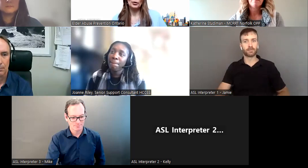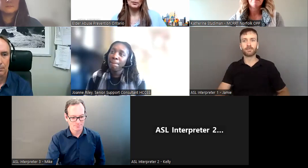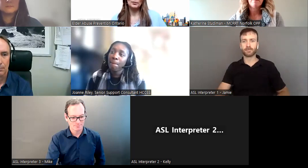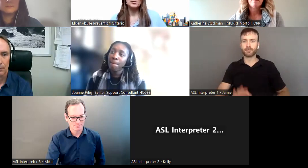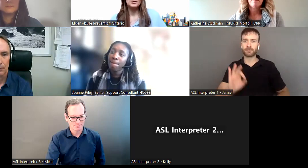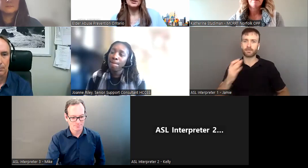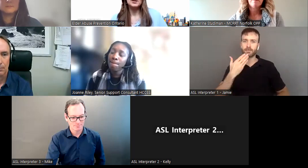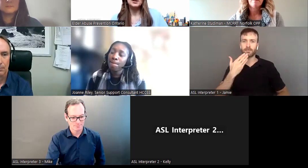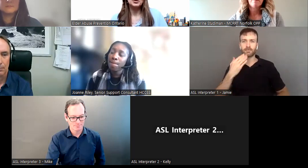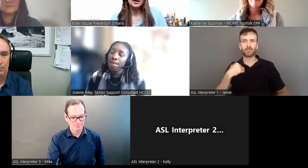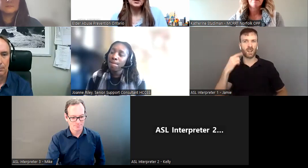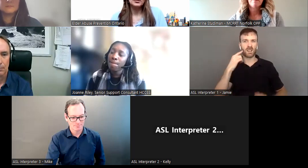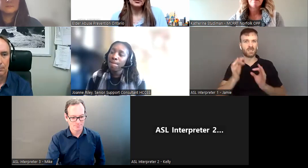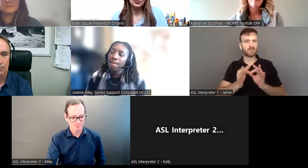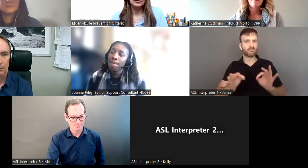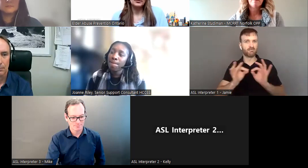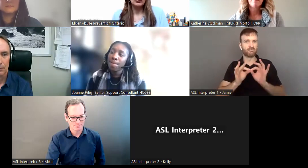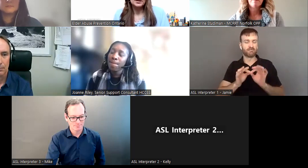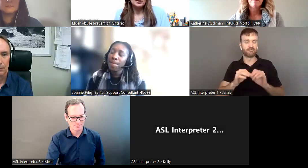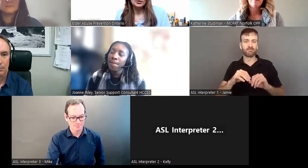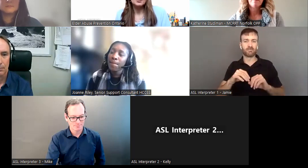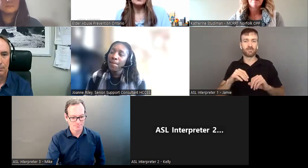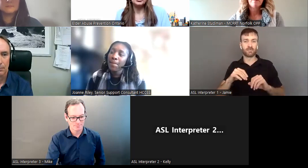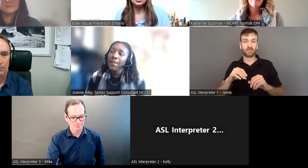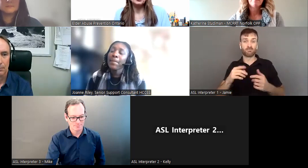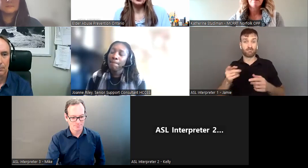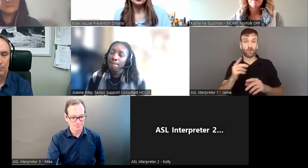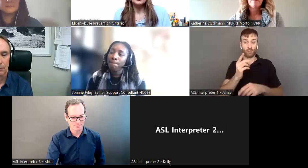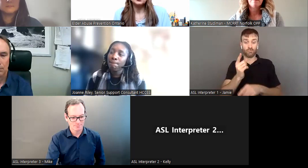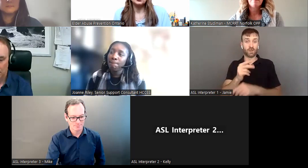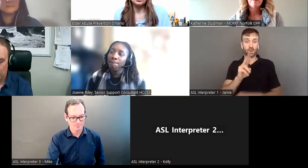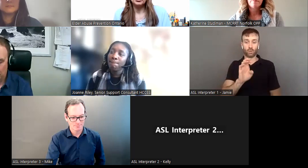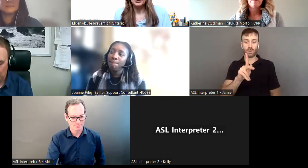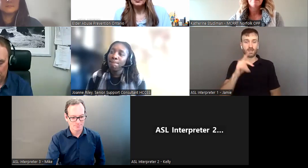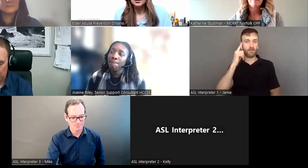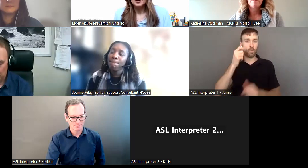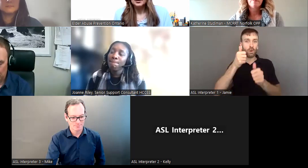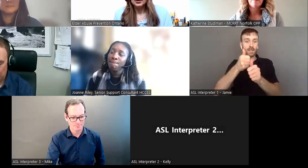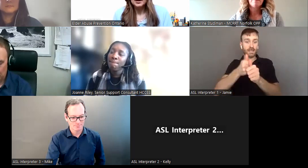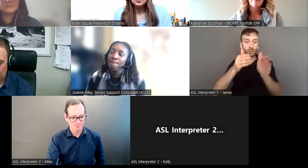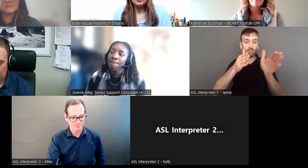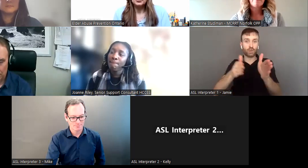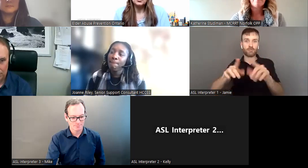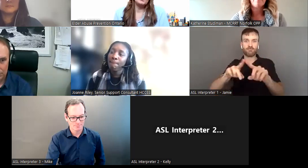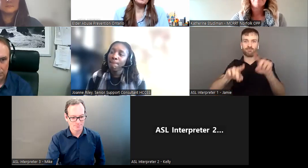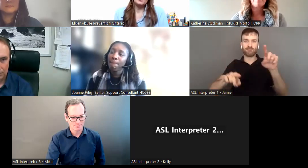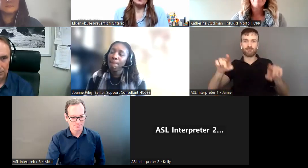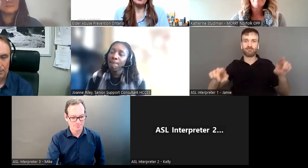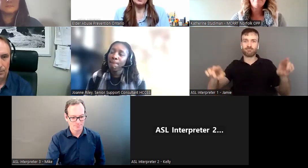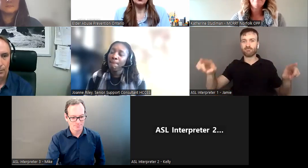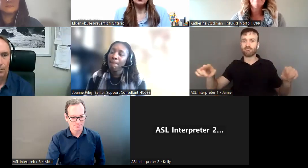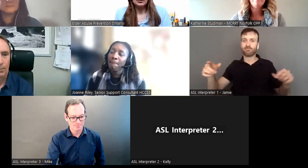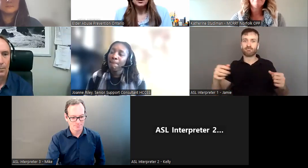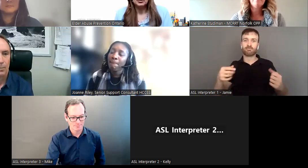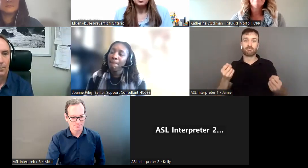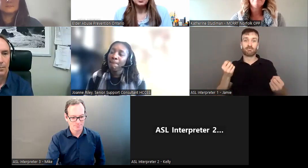that's so important, because like you say, the perspective of what risk looks like for each individual is so different. And as providers, we may see it